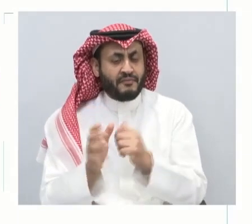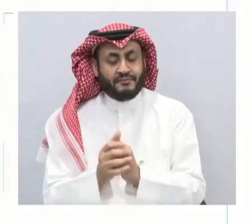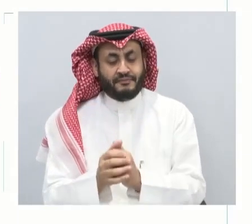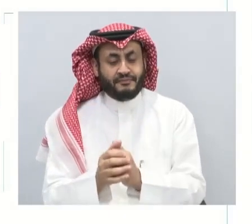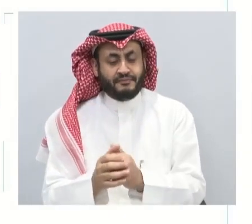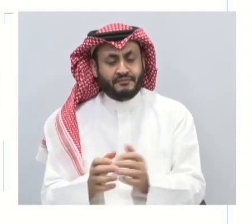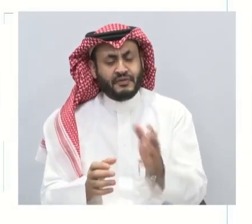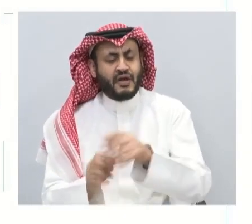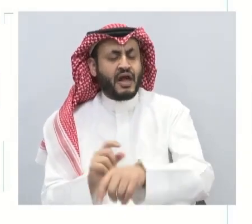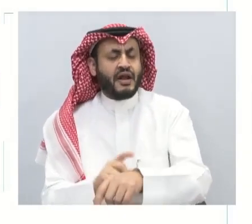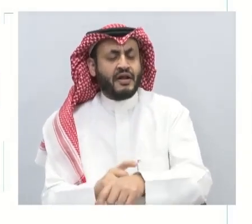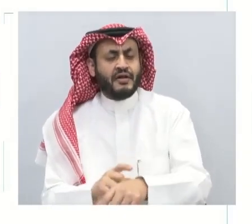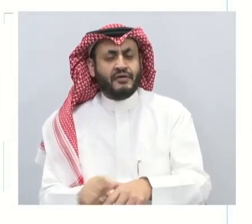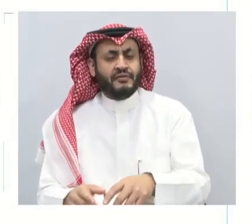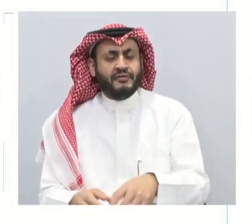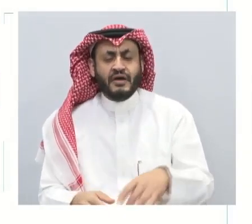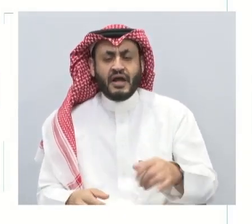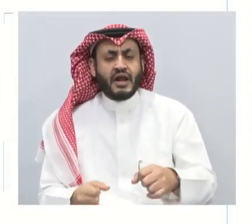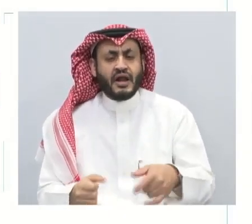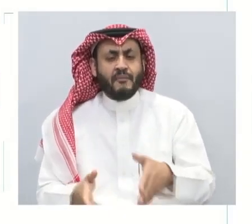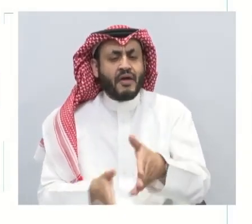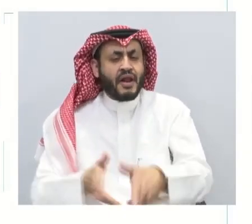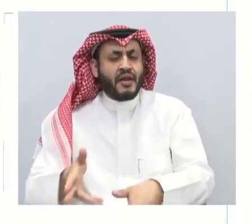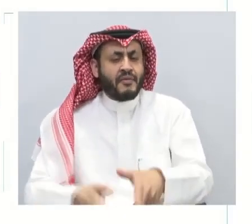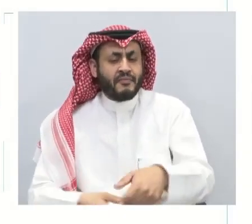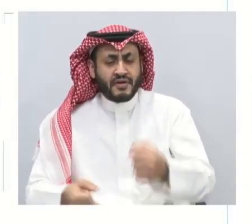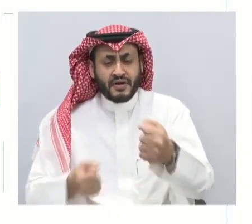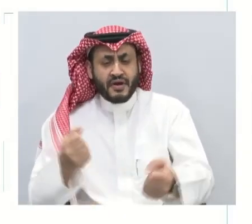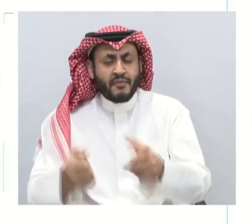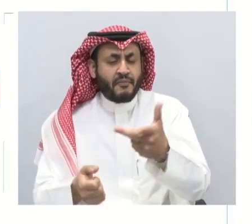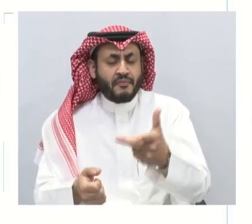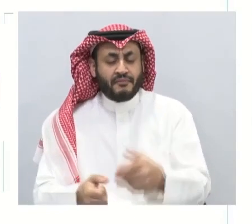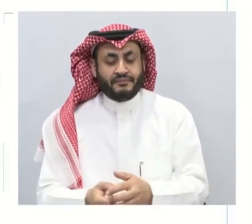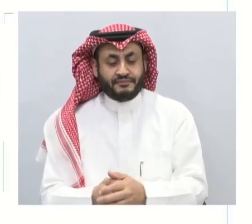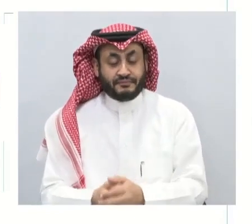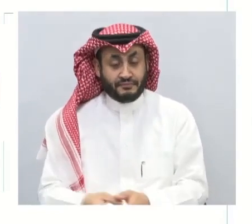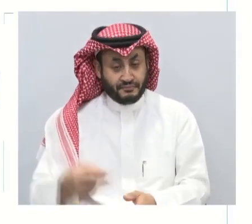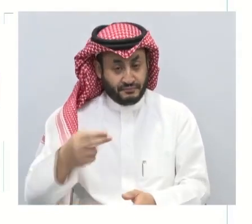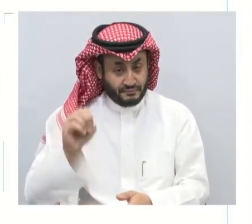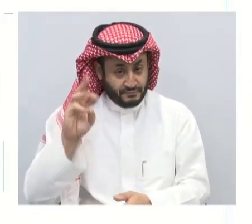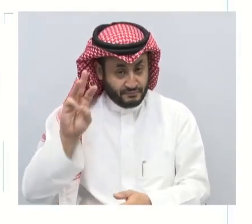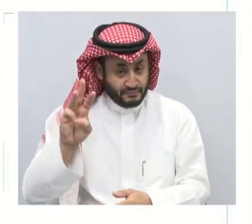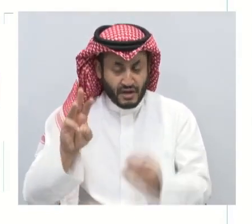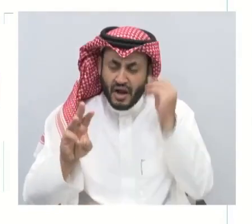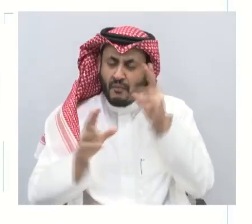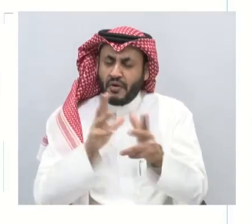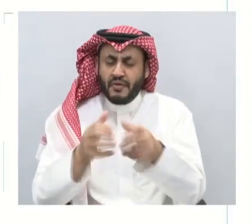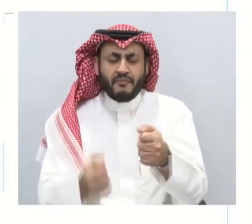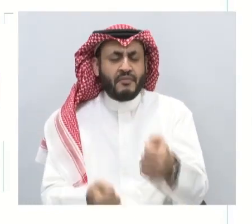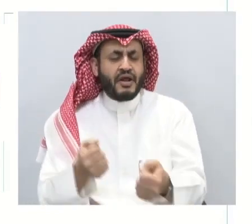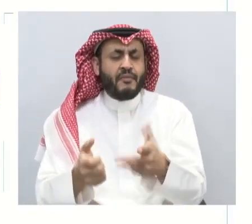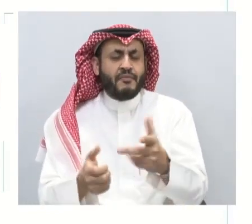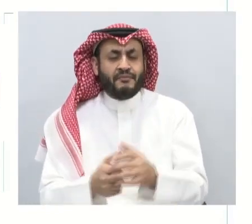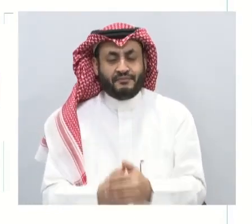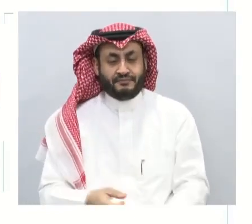ask about the means or the way or the method that you are going to use to go or to travel this